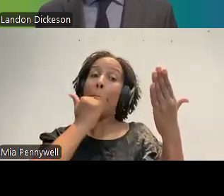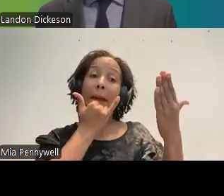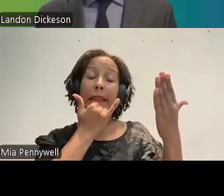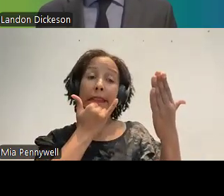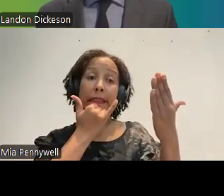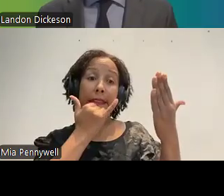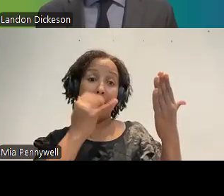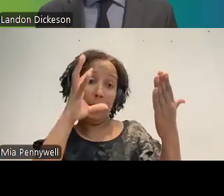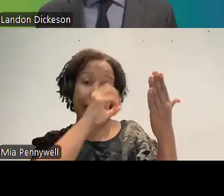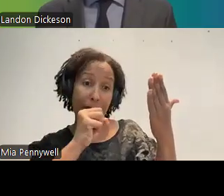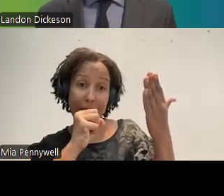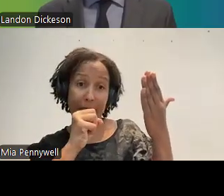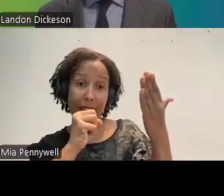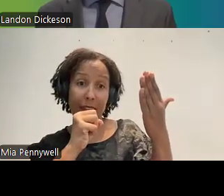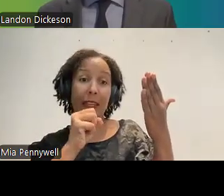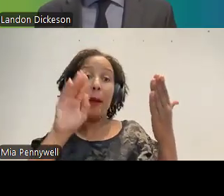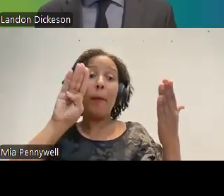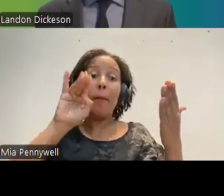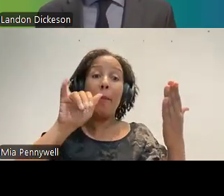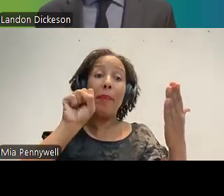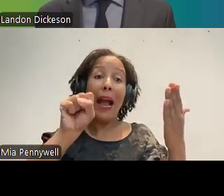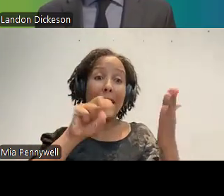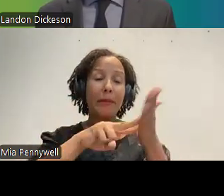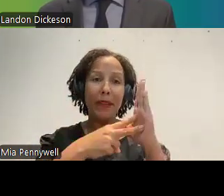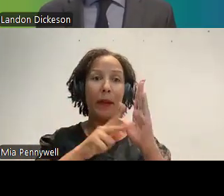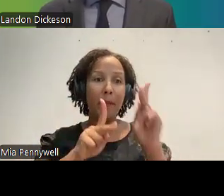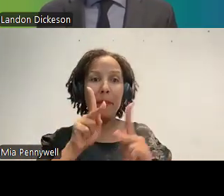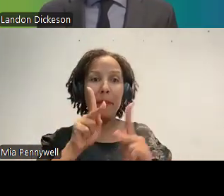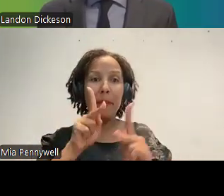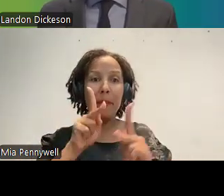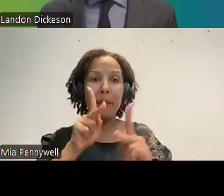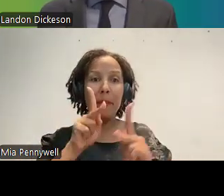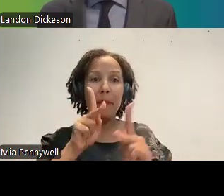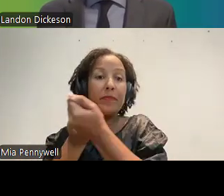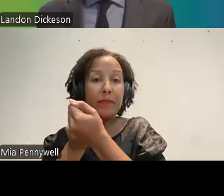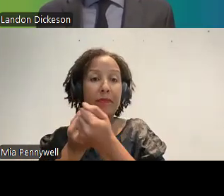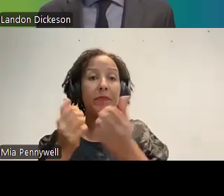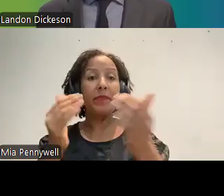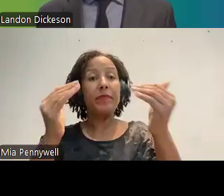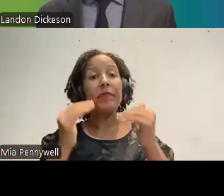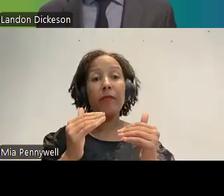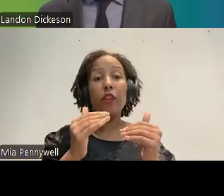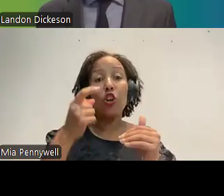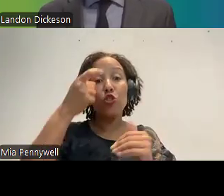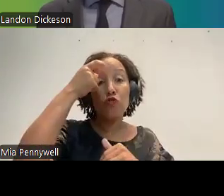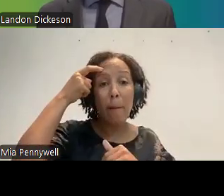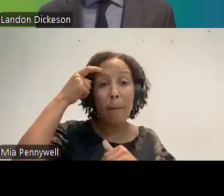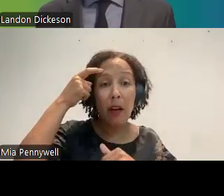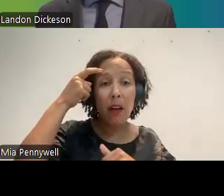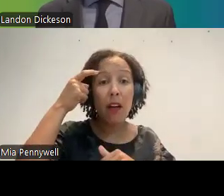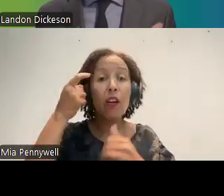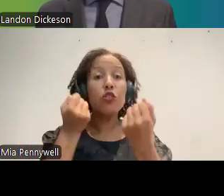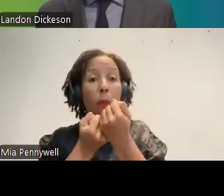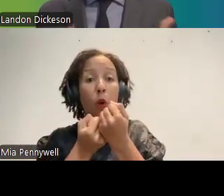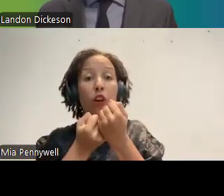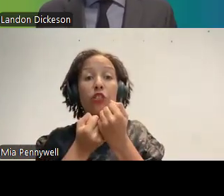being overlooked or underserved, implementing some trauma-informed care and support practices. So kind of the basics of and